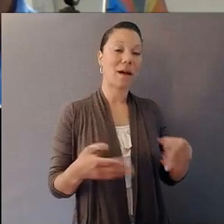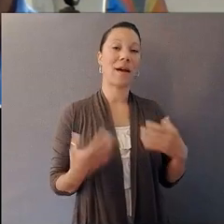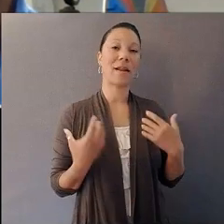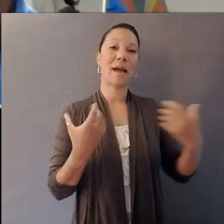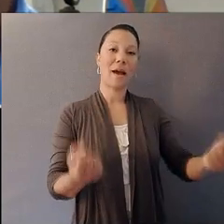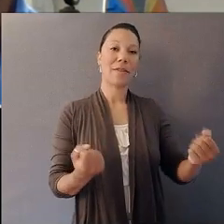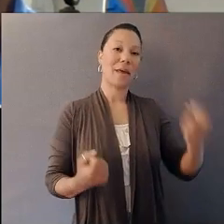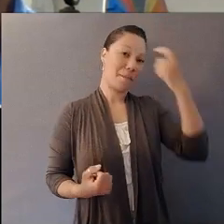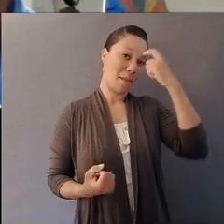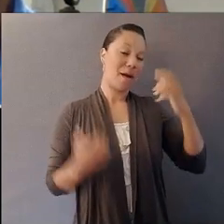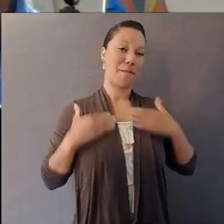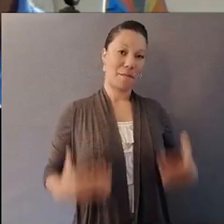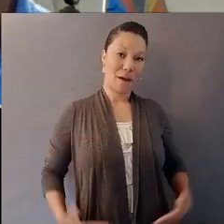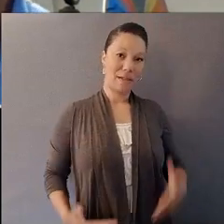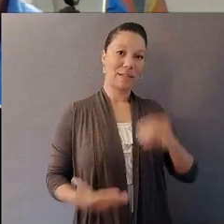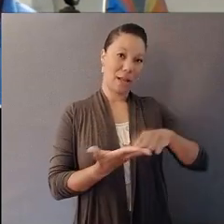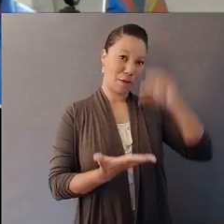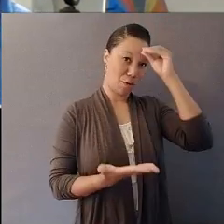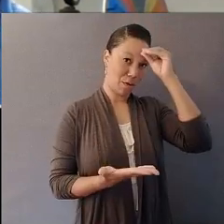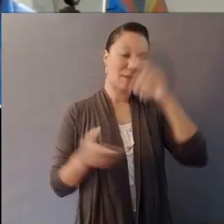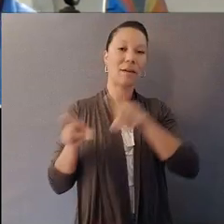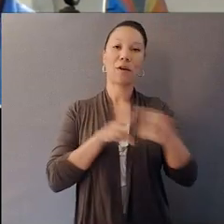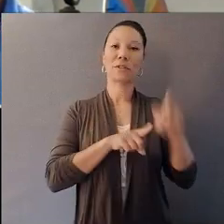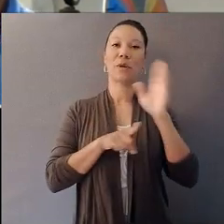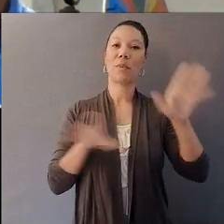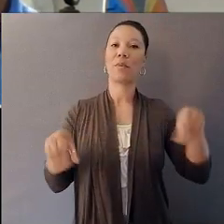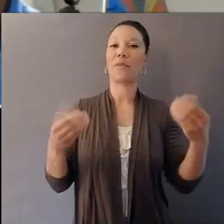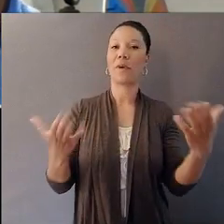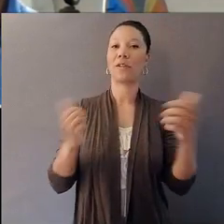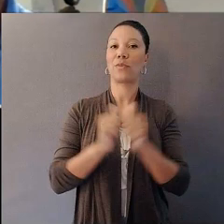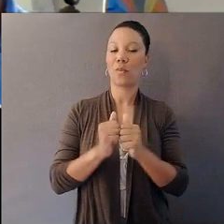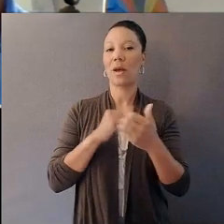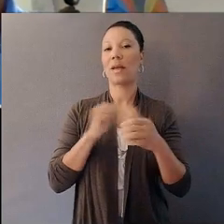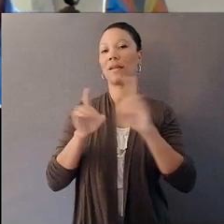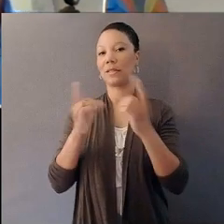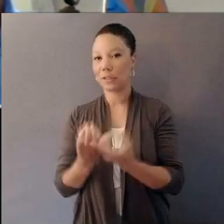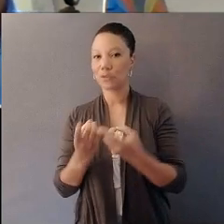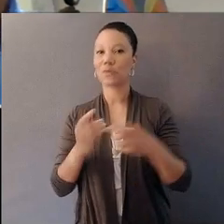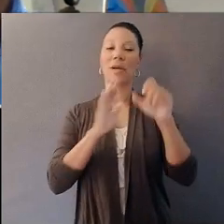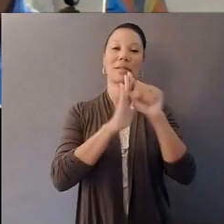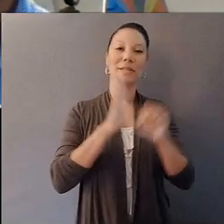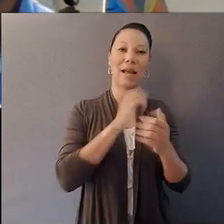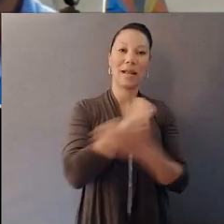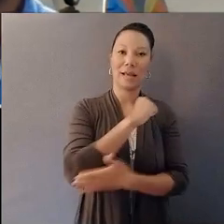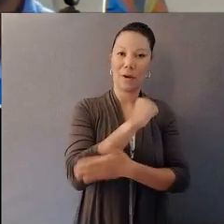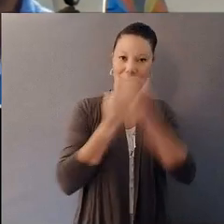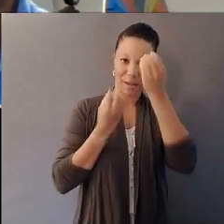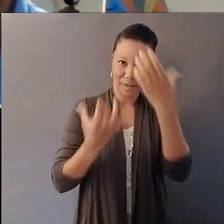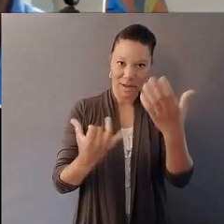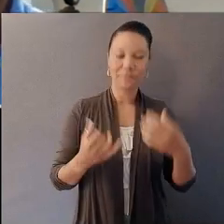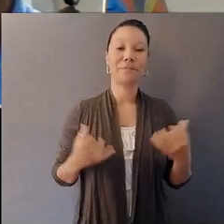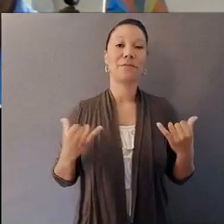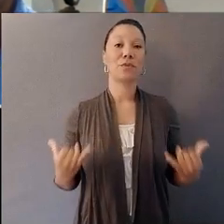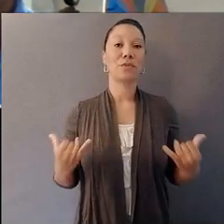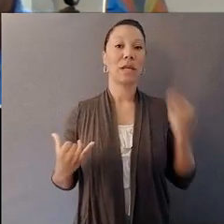And we also provide you with a district, a county, and a state update. Today's episode